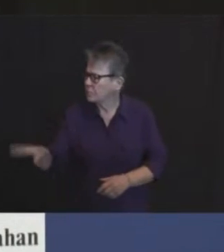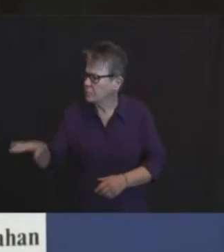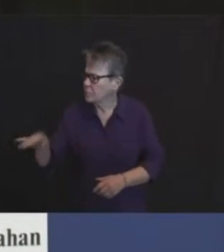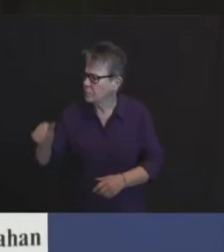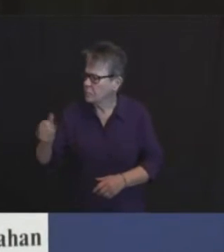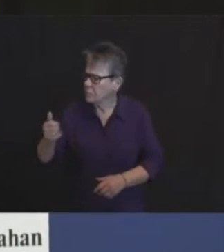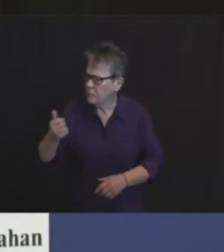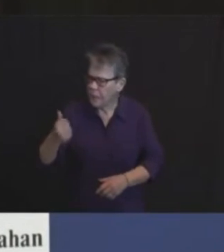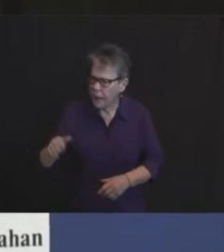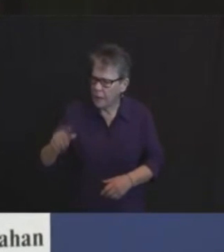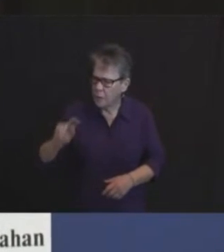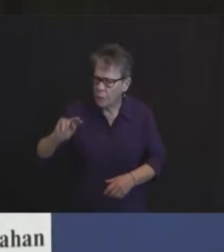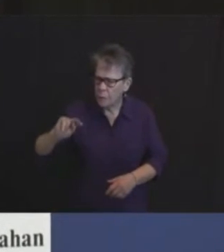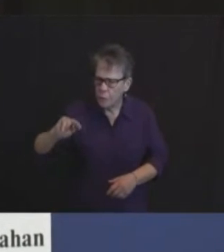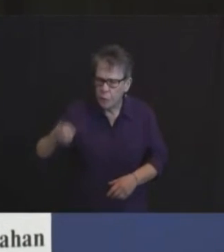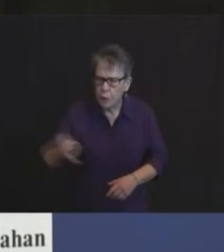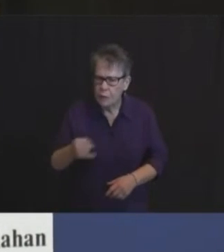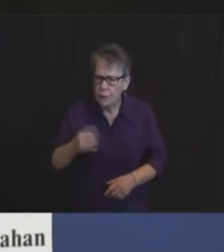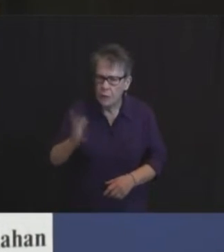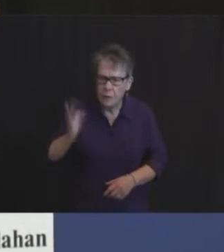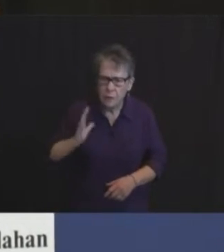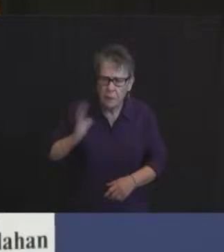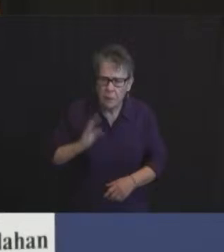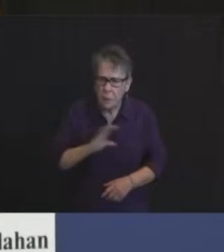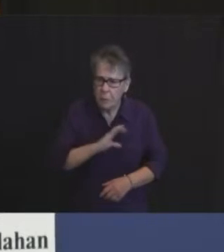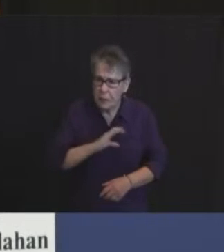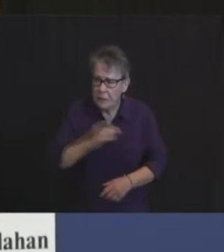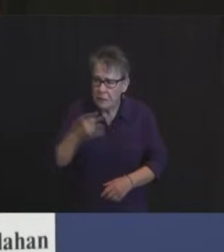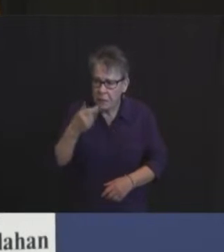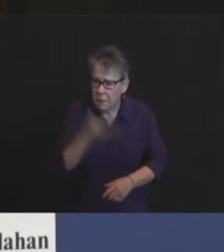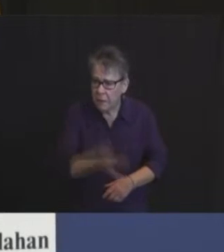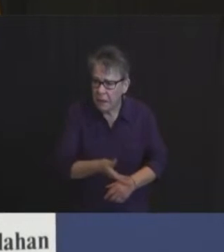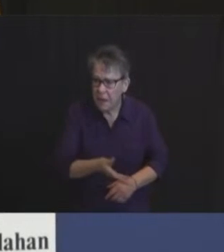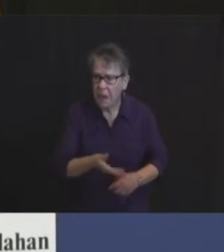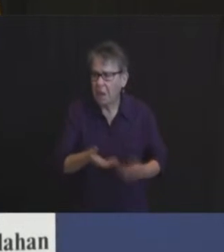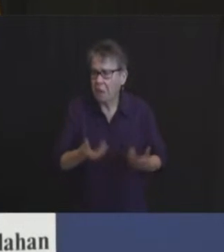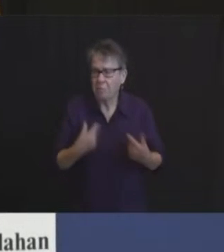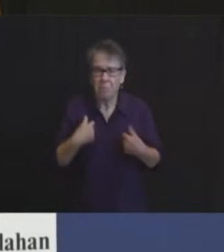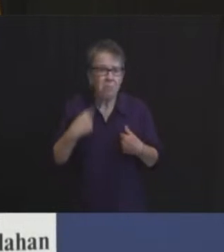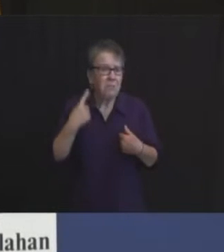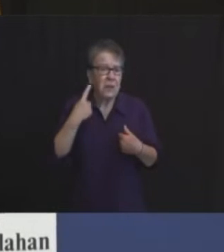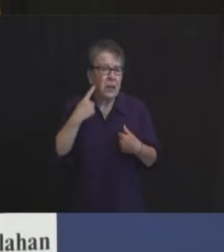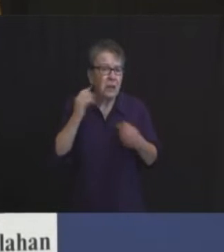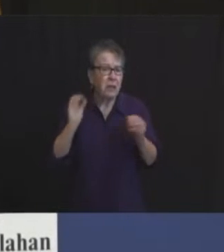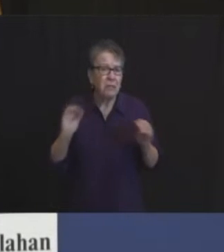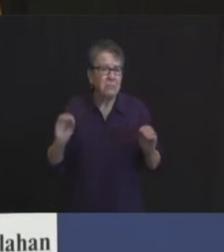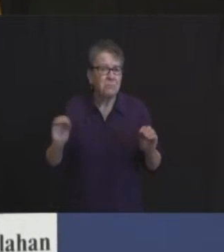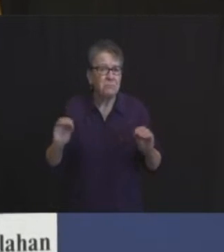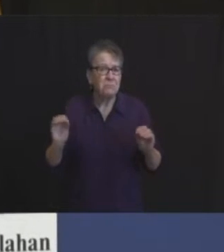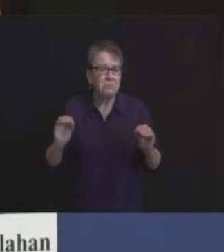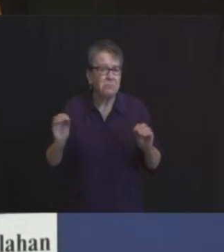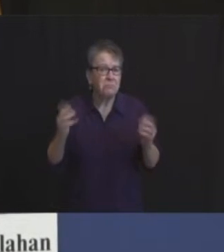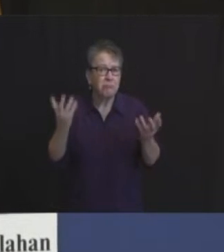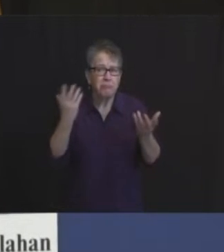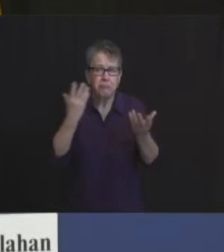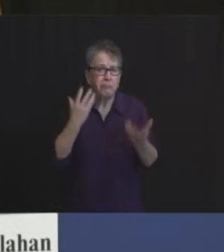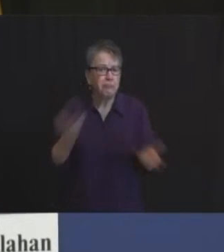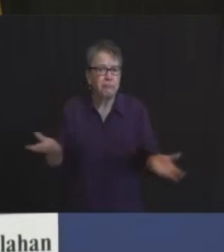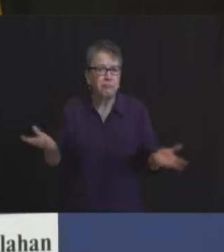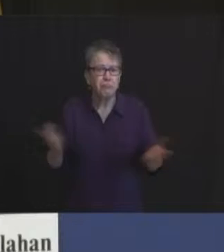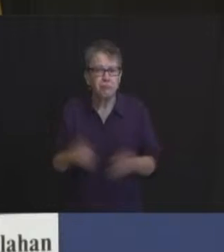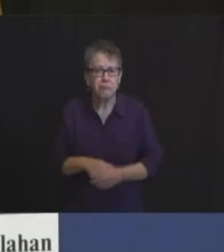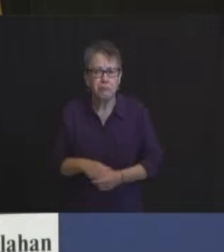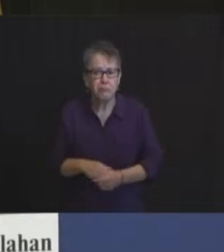shape, or form, Alex. It's not come to my attention. If it does, I will certainly let you know. And with regard to